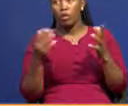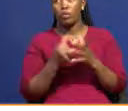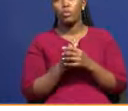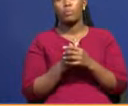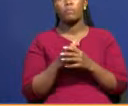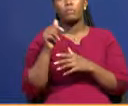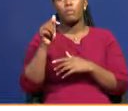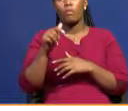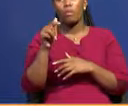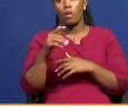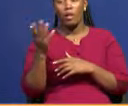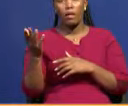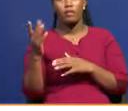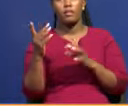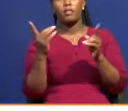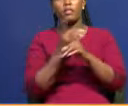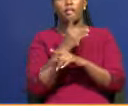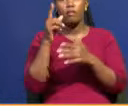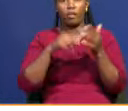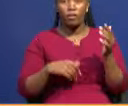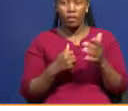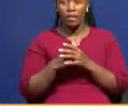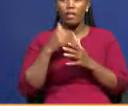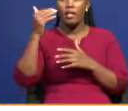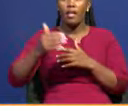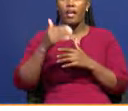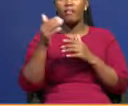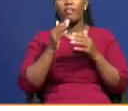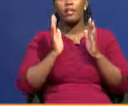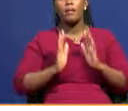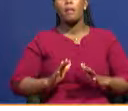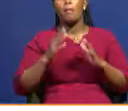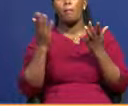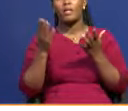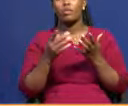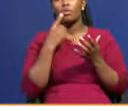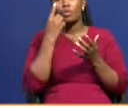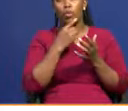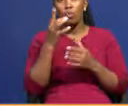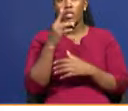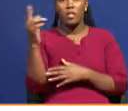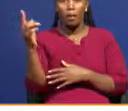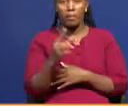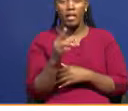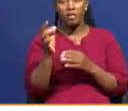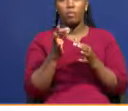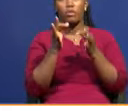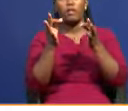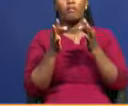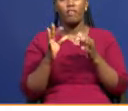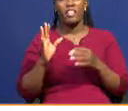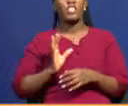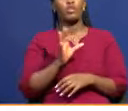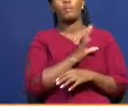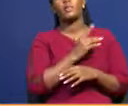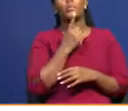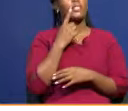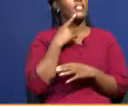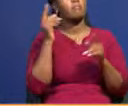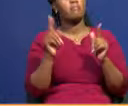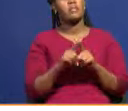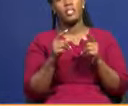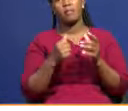denominator here is that, like you say, everybody appearing before the finance committee is saying the same thing. Of